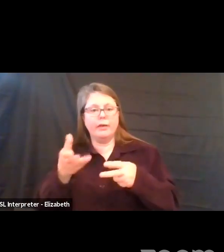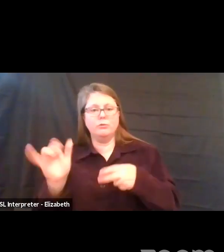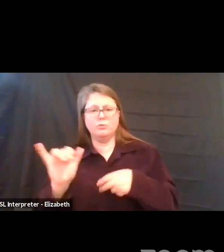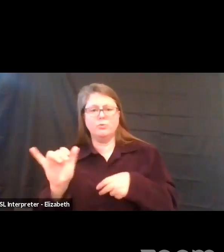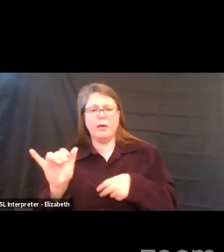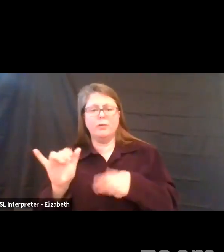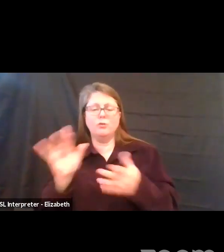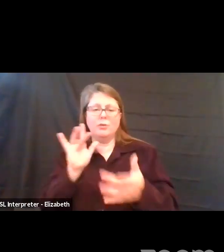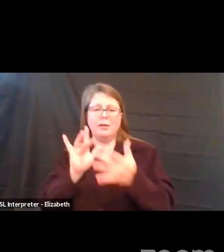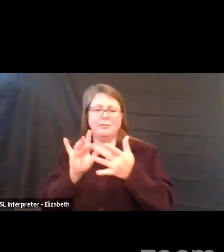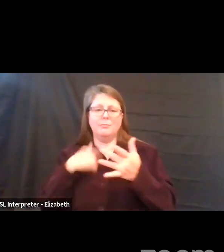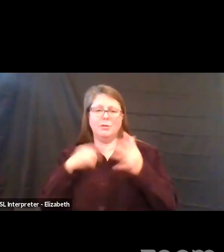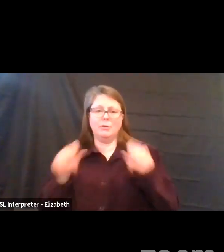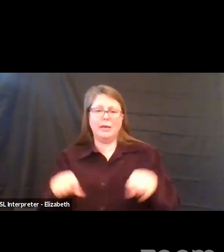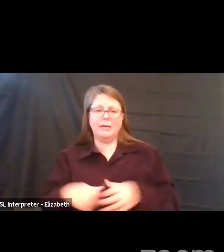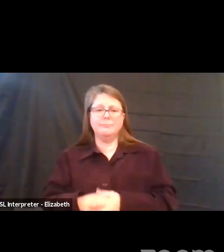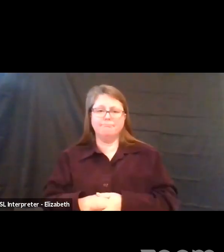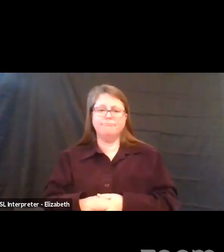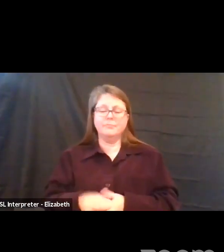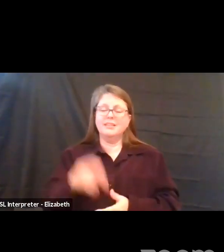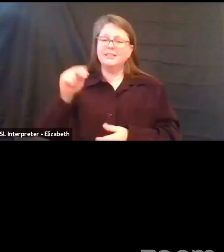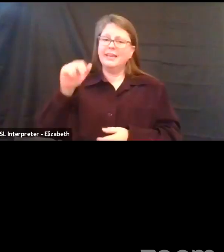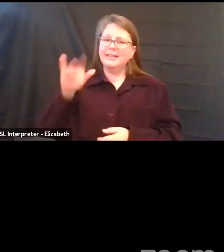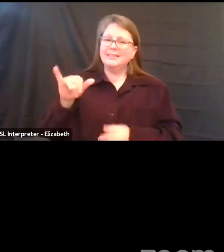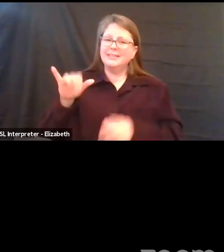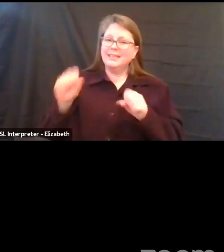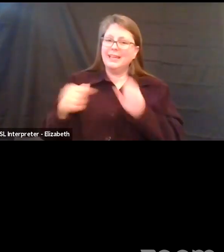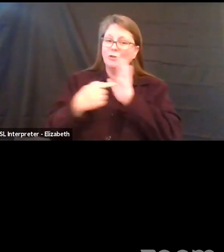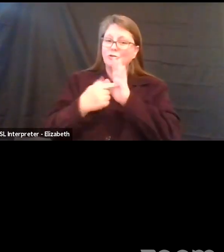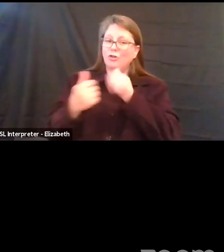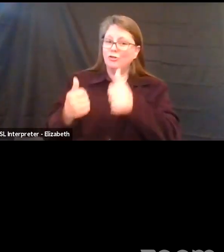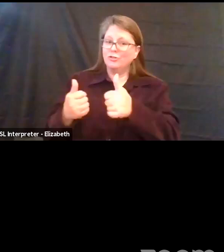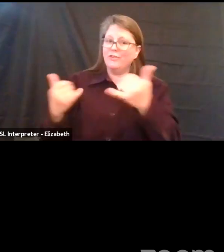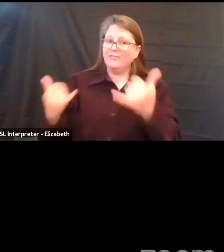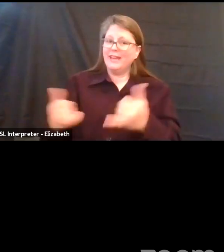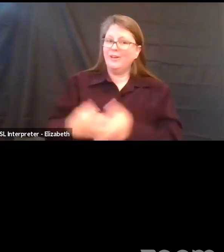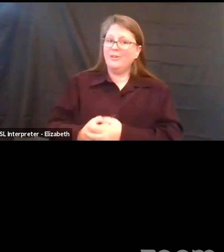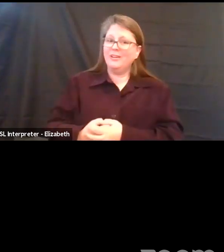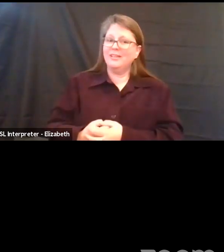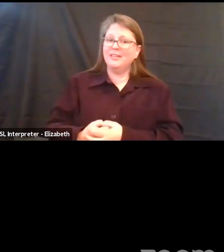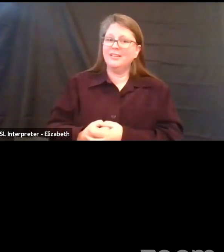flash your video at this point just so that we can see what you look like. Yeah.